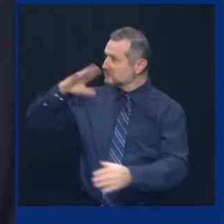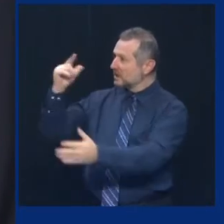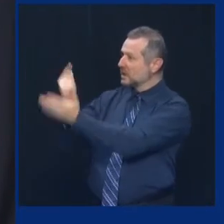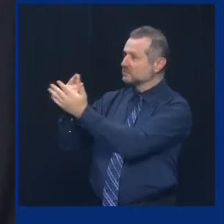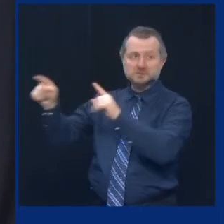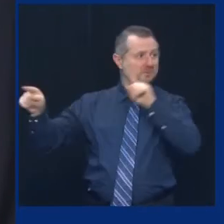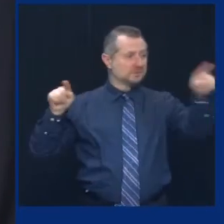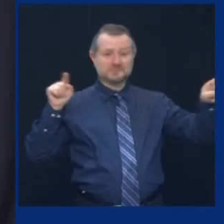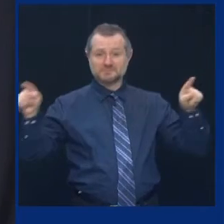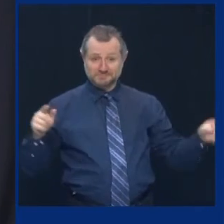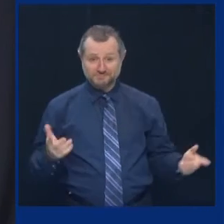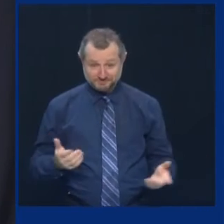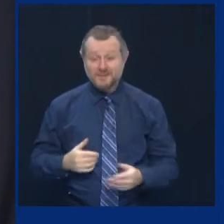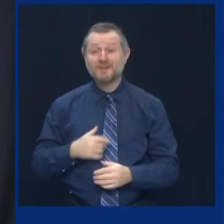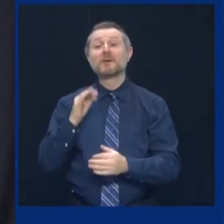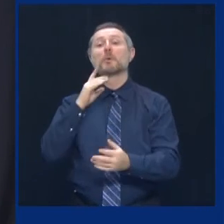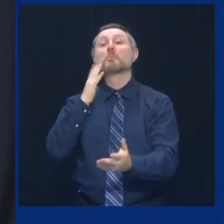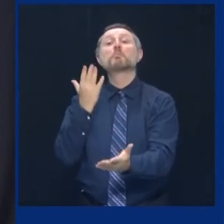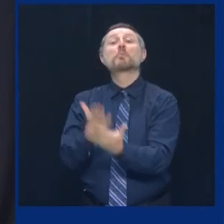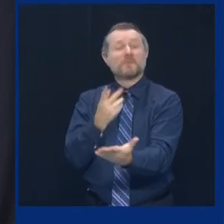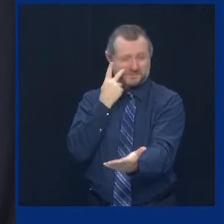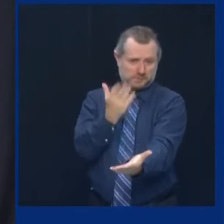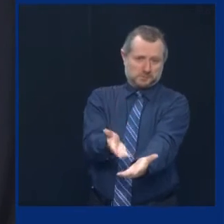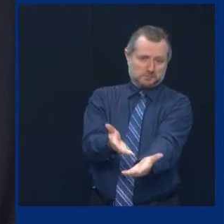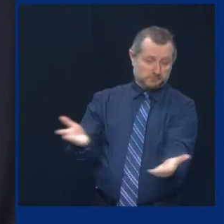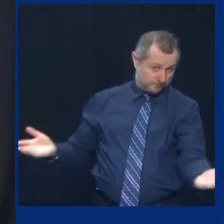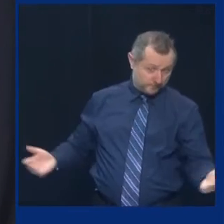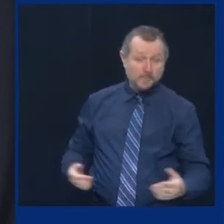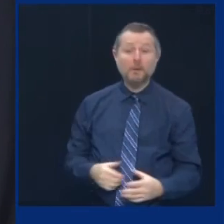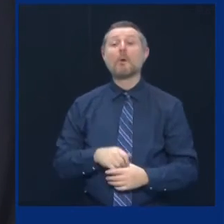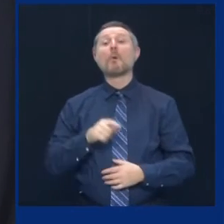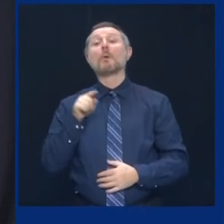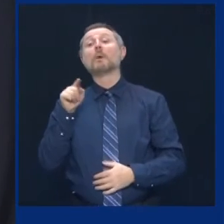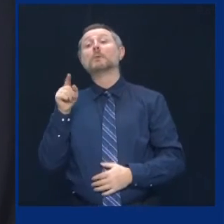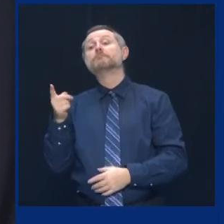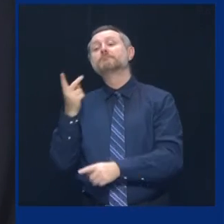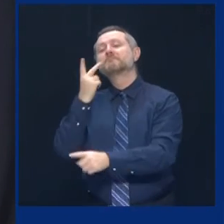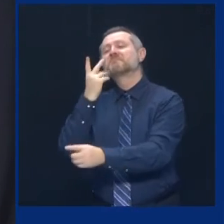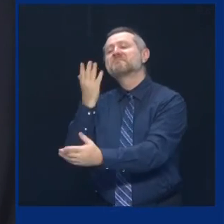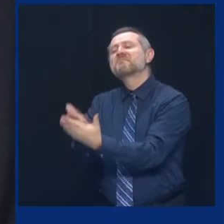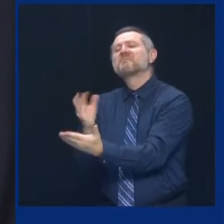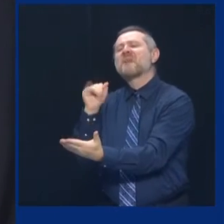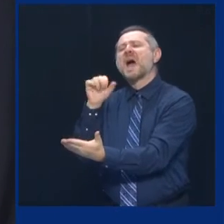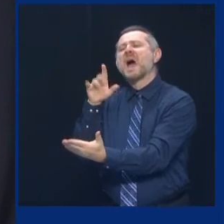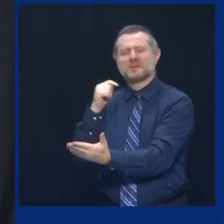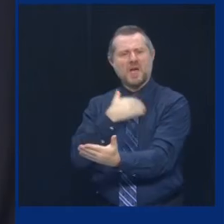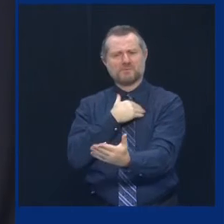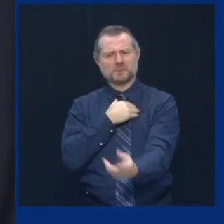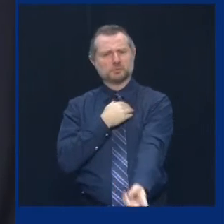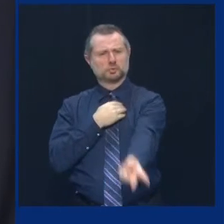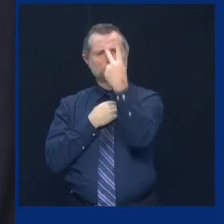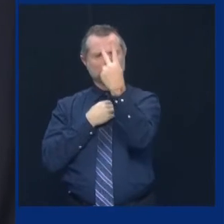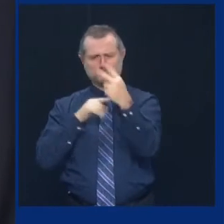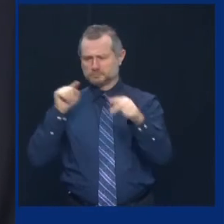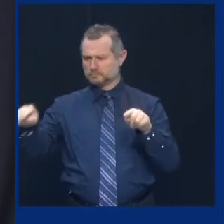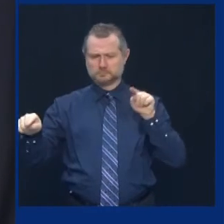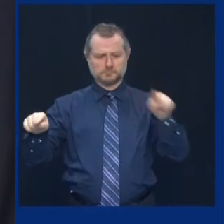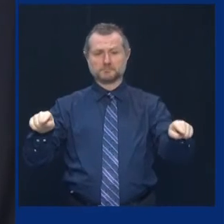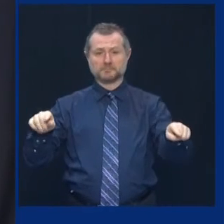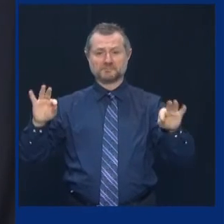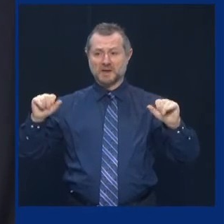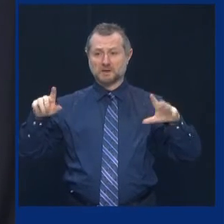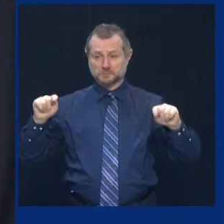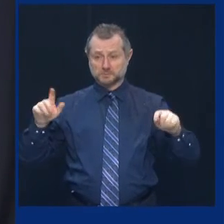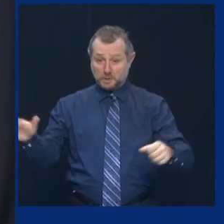a fact, right? There are still facts. It's a virus, it spreads. If you don't